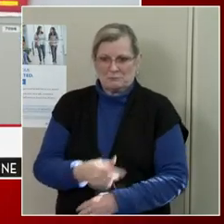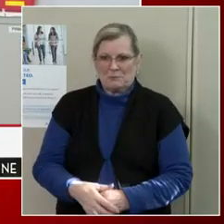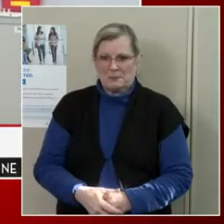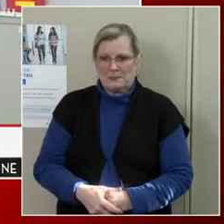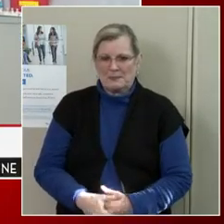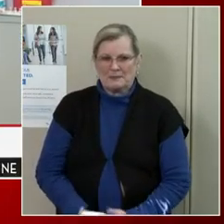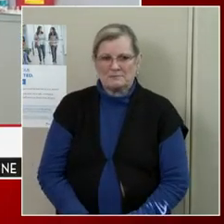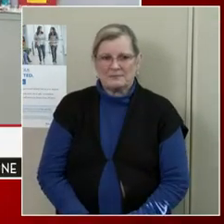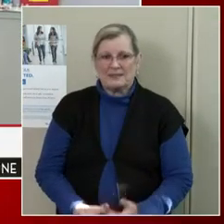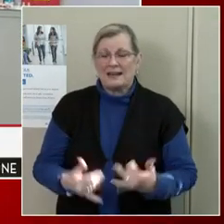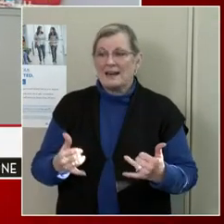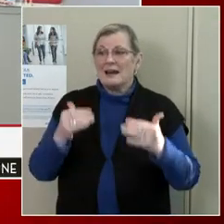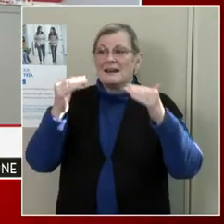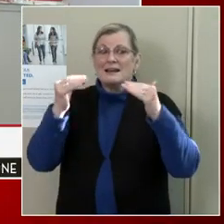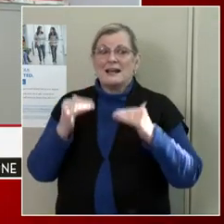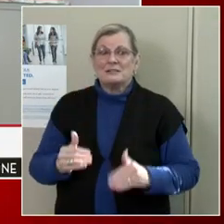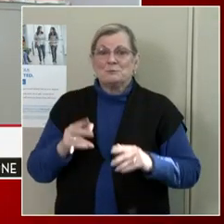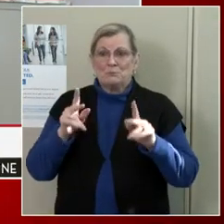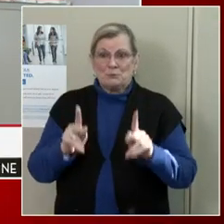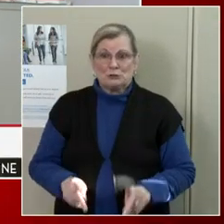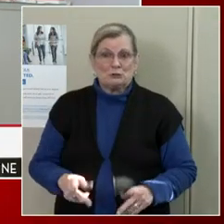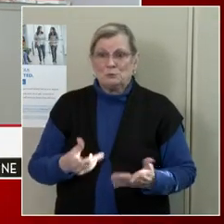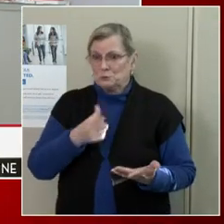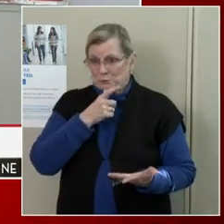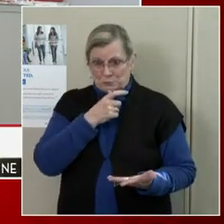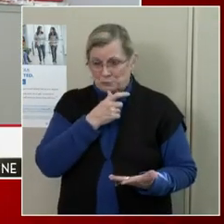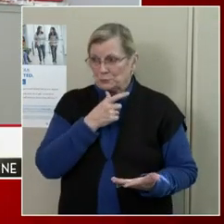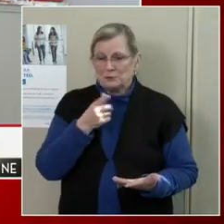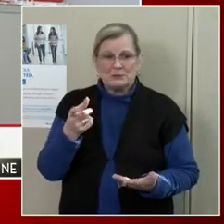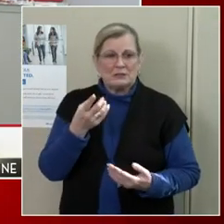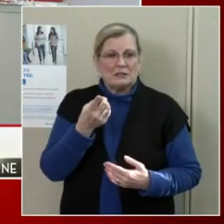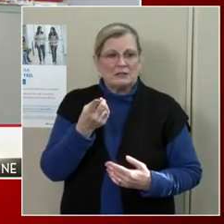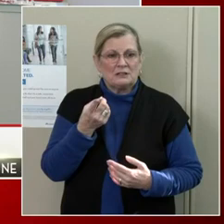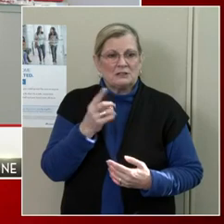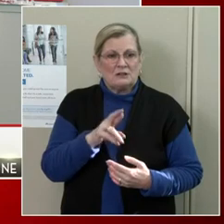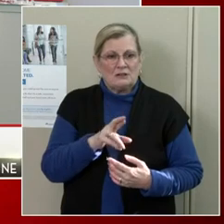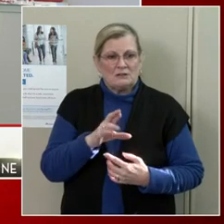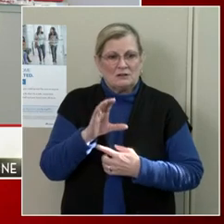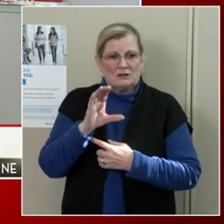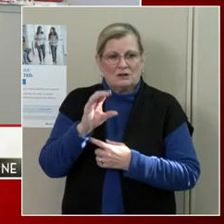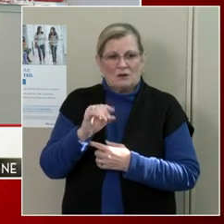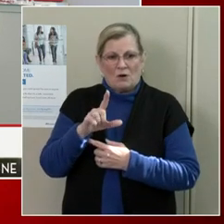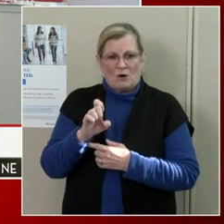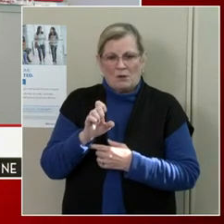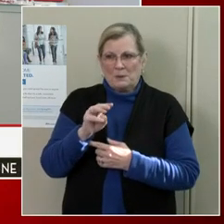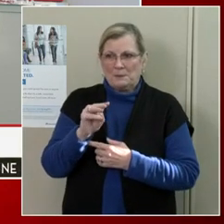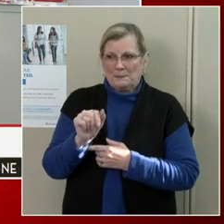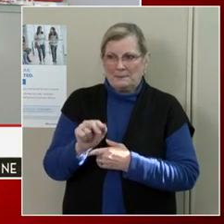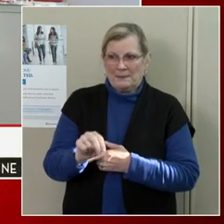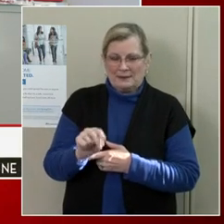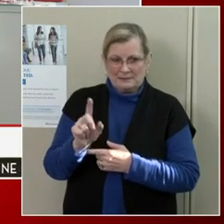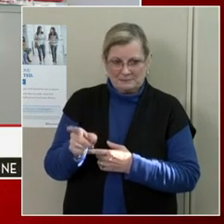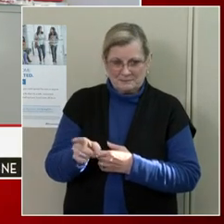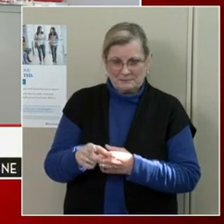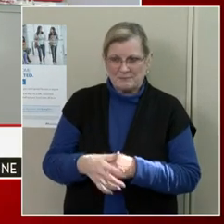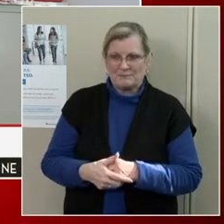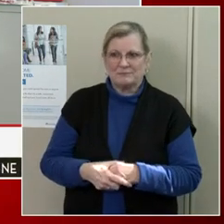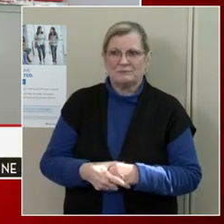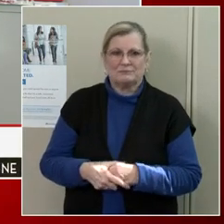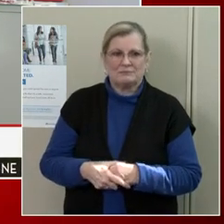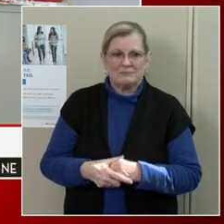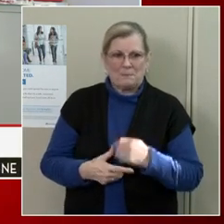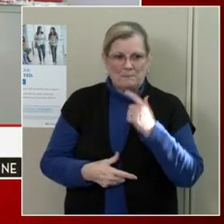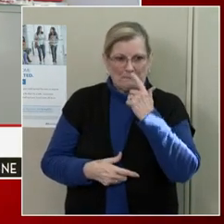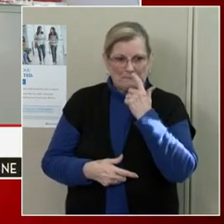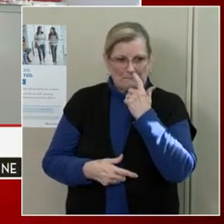The next person I'd like to introduce is Dr. Robert Holman. Dr. Holman began his medical career here in D.C. He attended Georgetown